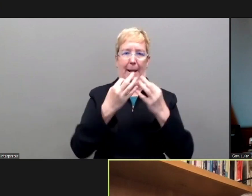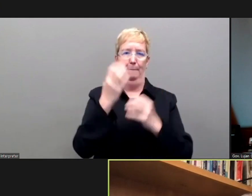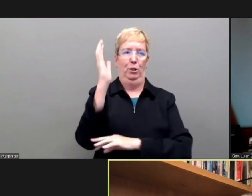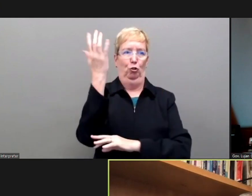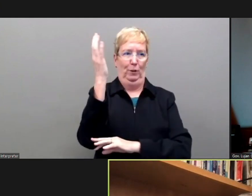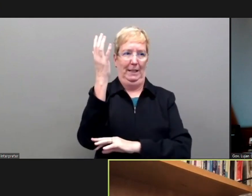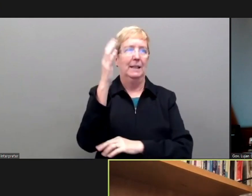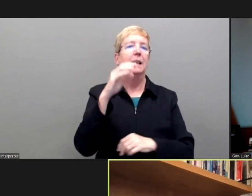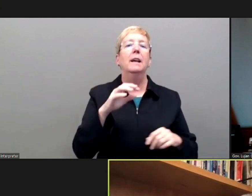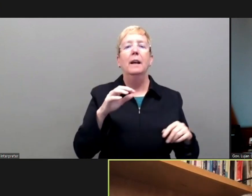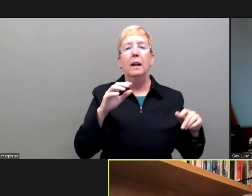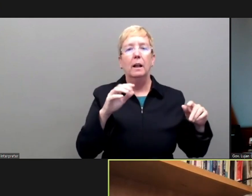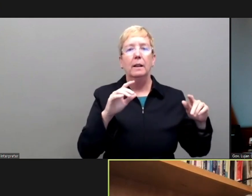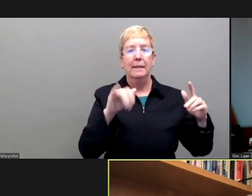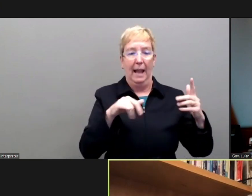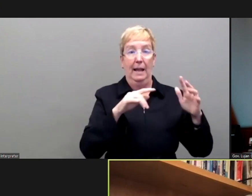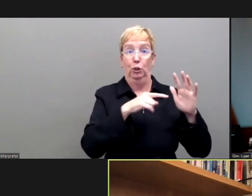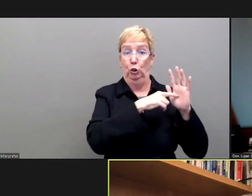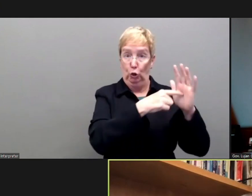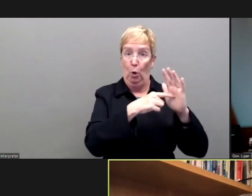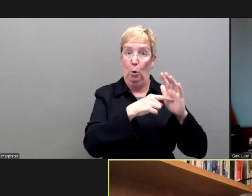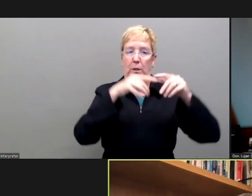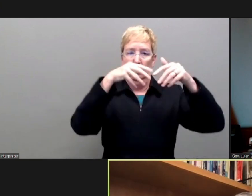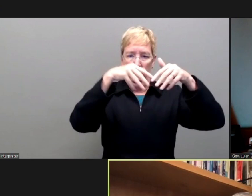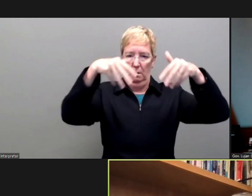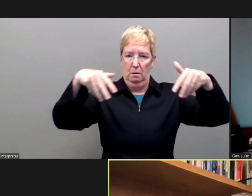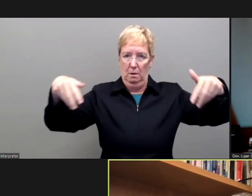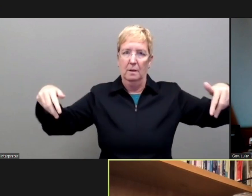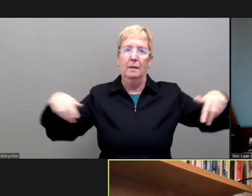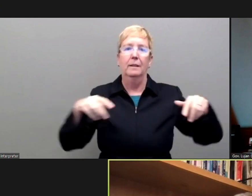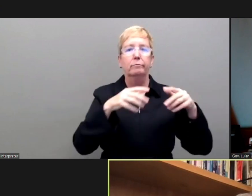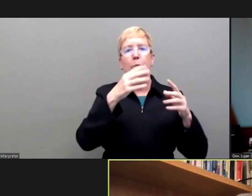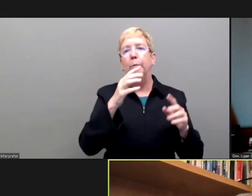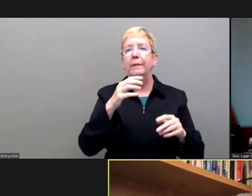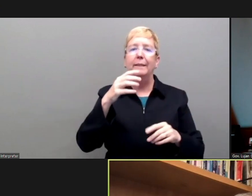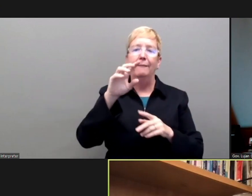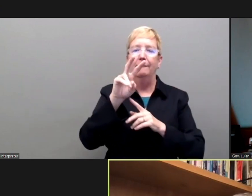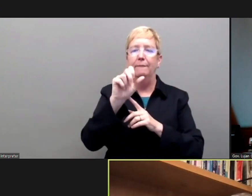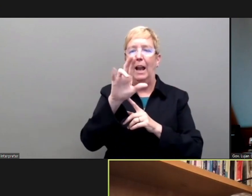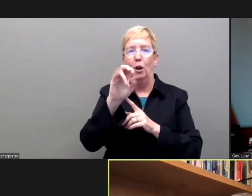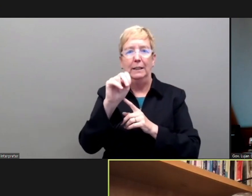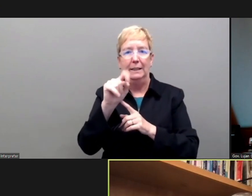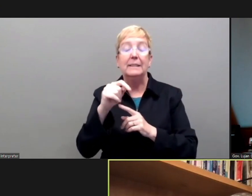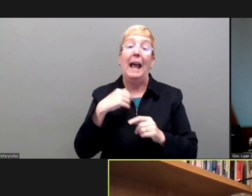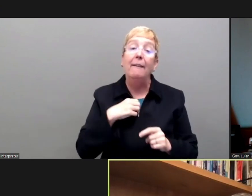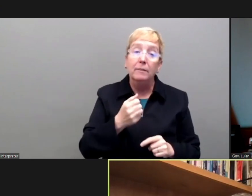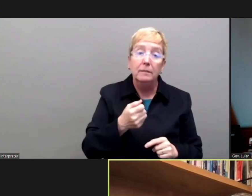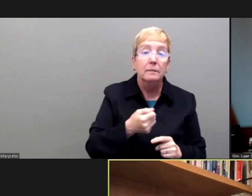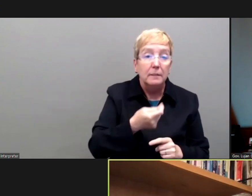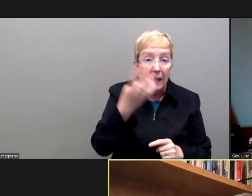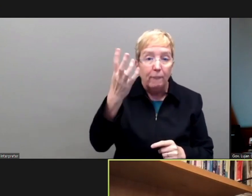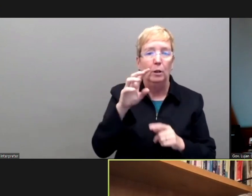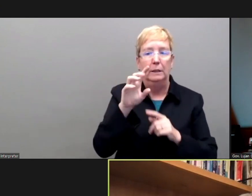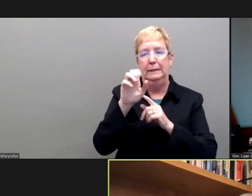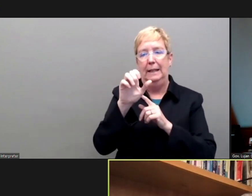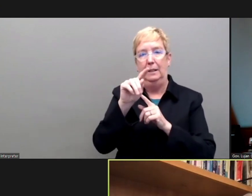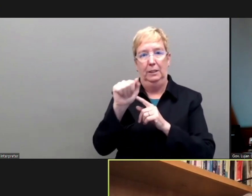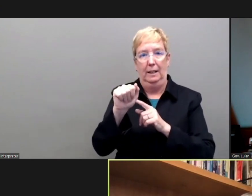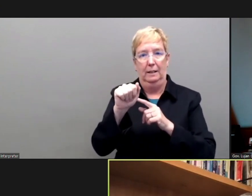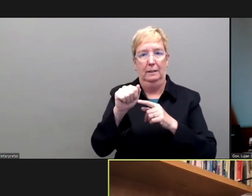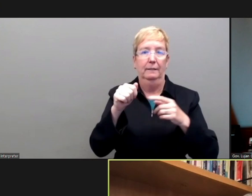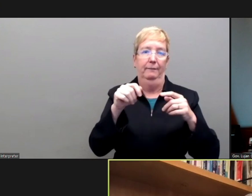really fingerprints these different variants. You know, we have multiple Delta variants, and there's really no evidence at all that the